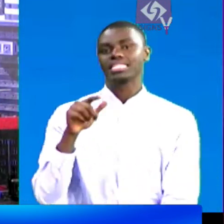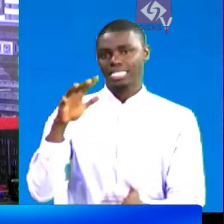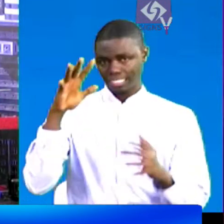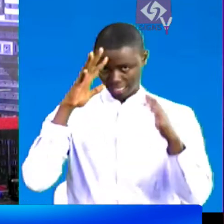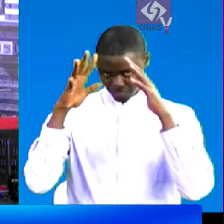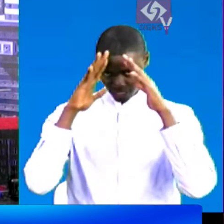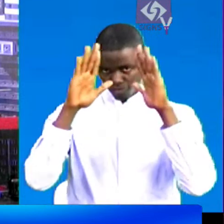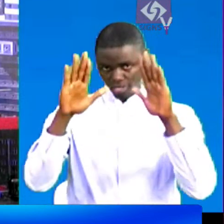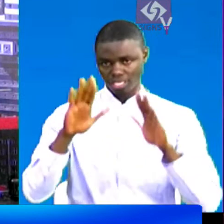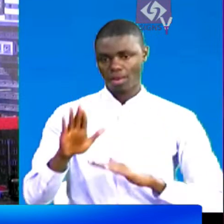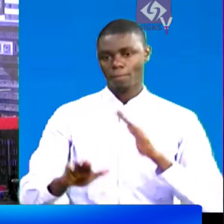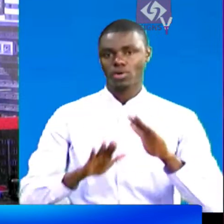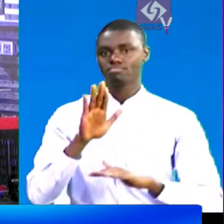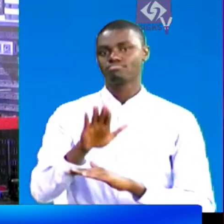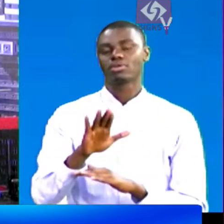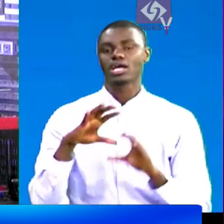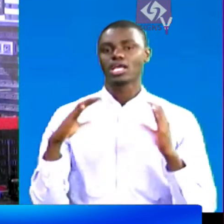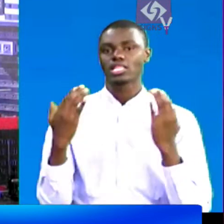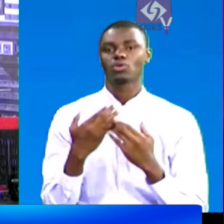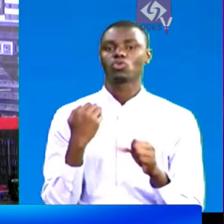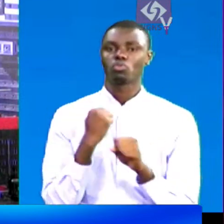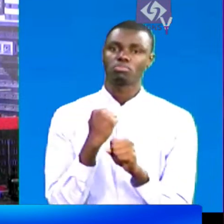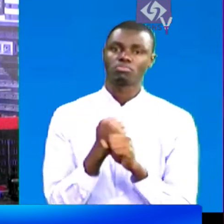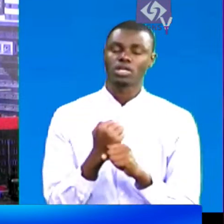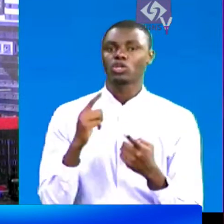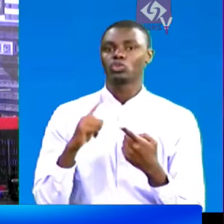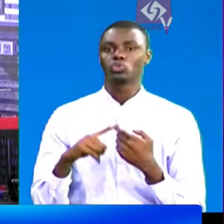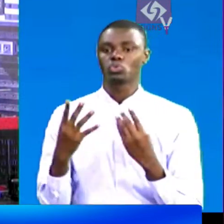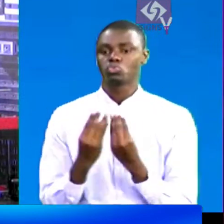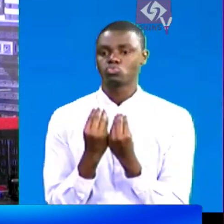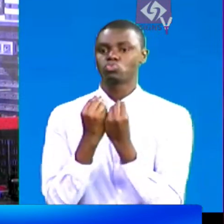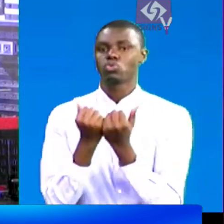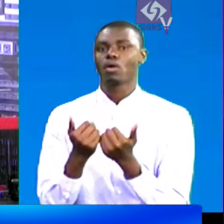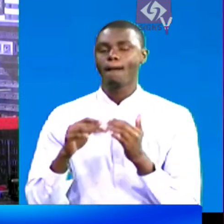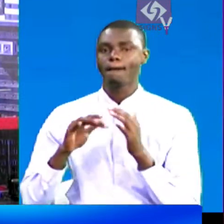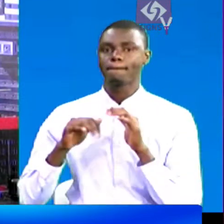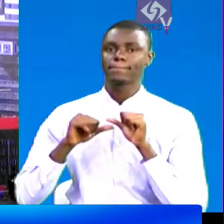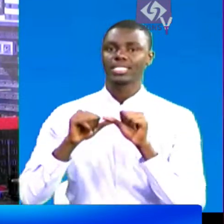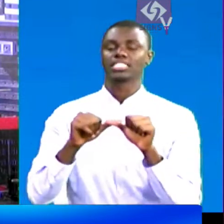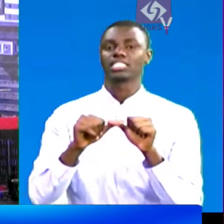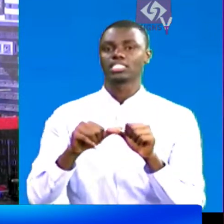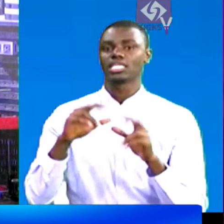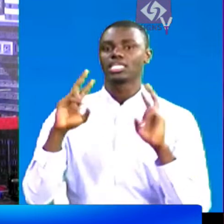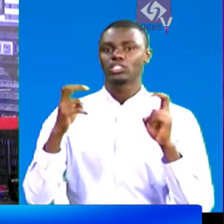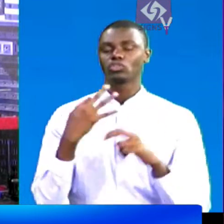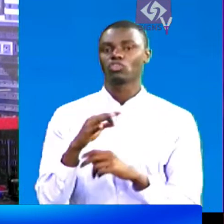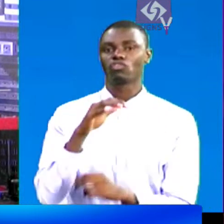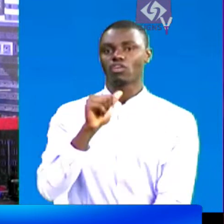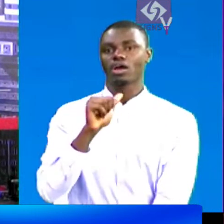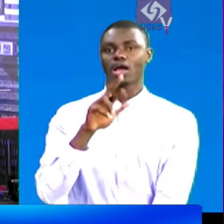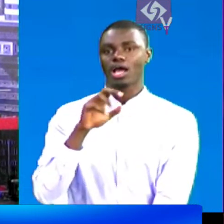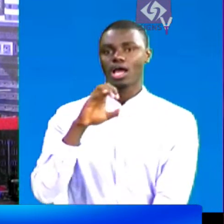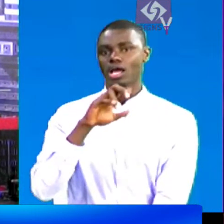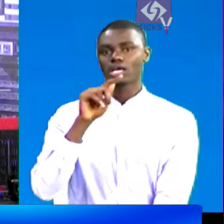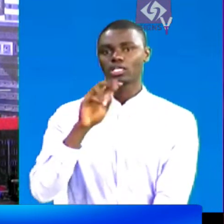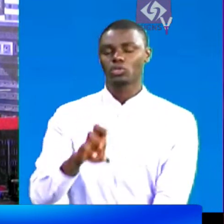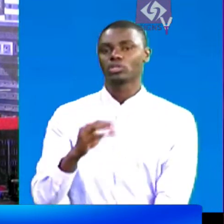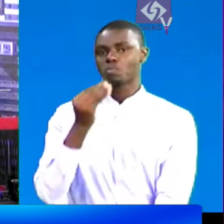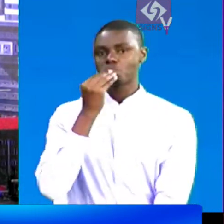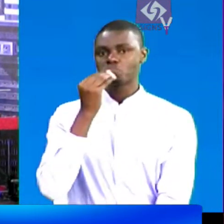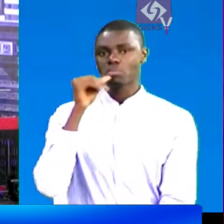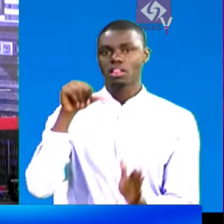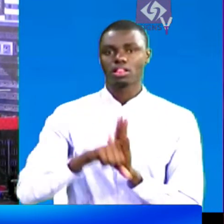is a crucial step in the global effort to combat the persistent issue of acute malnutrition